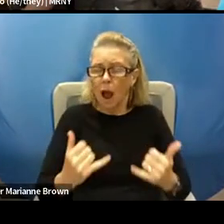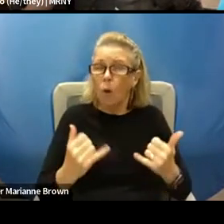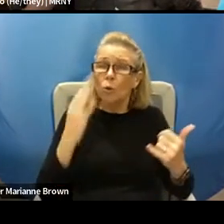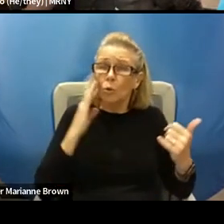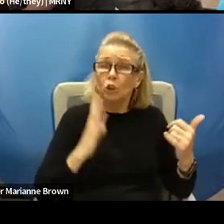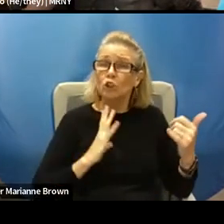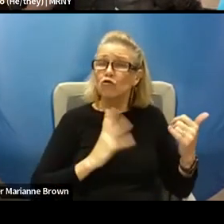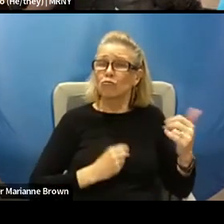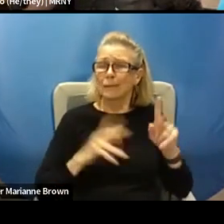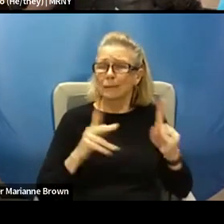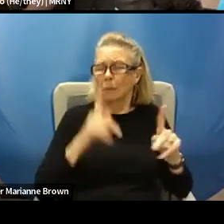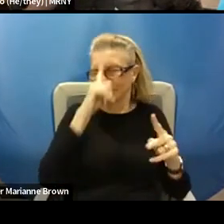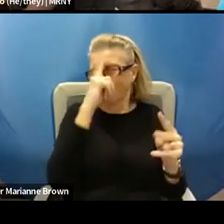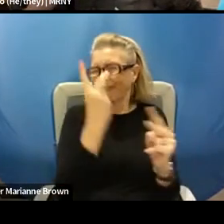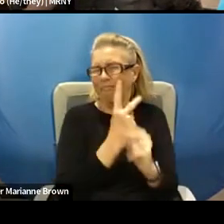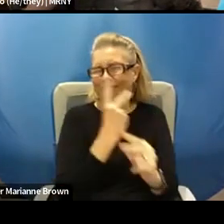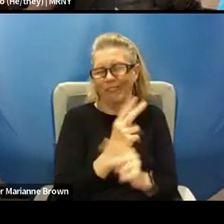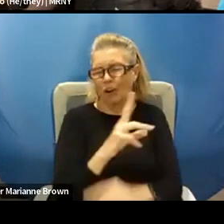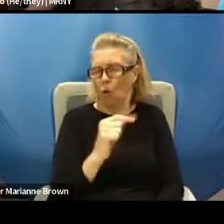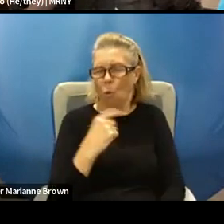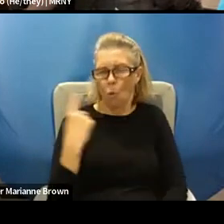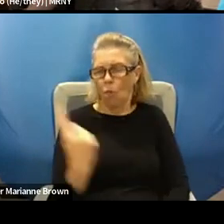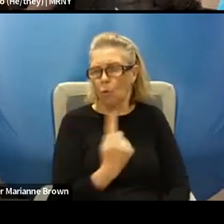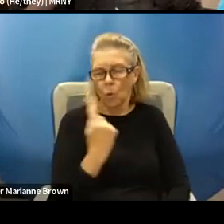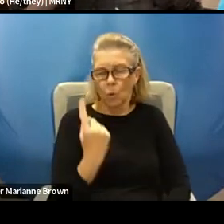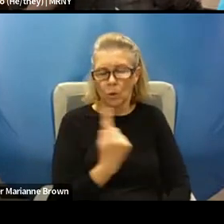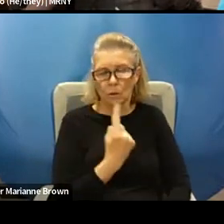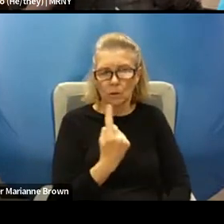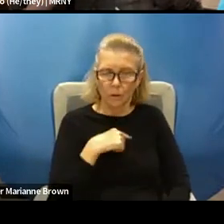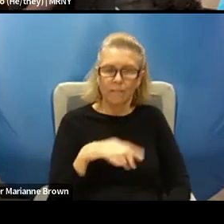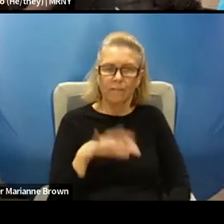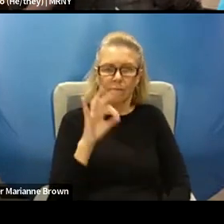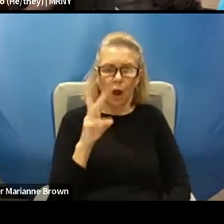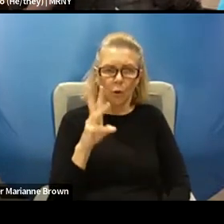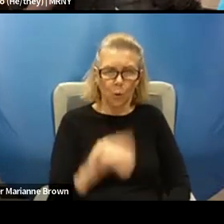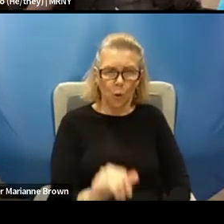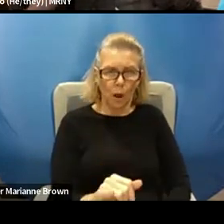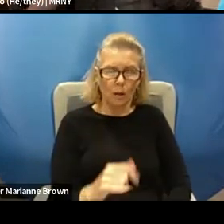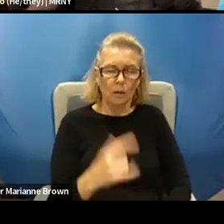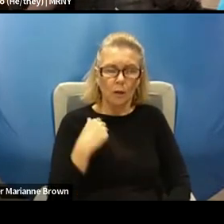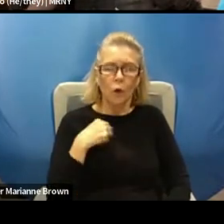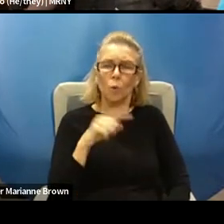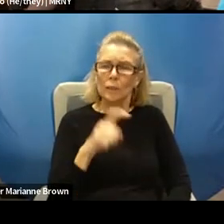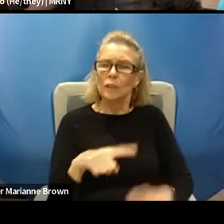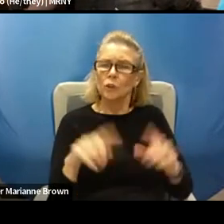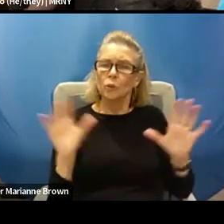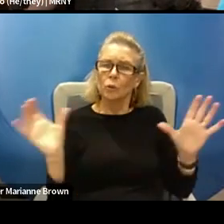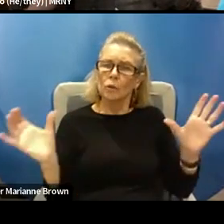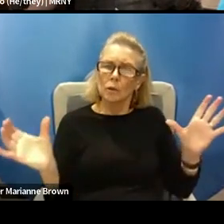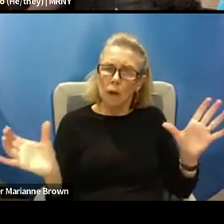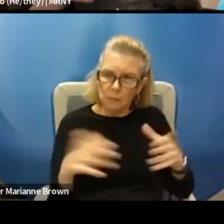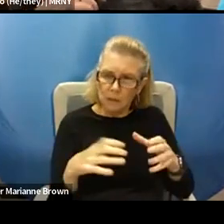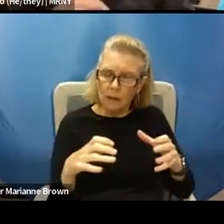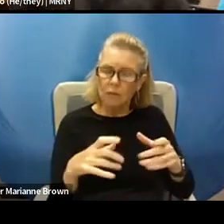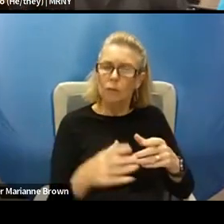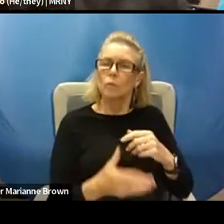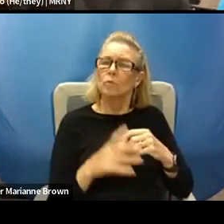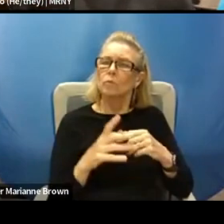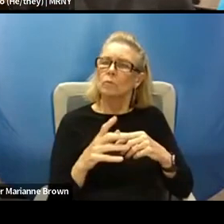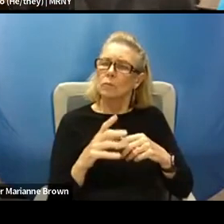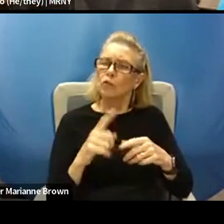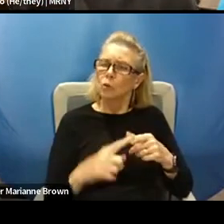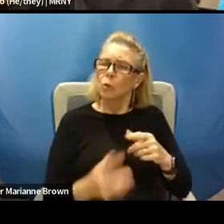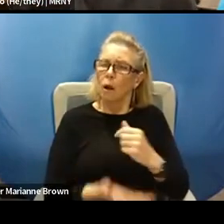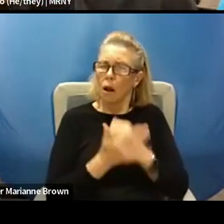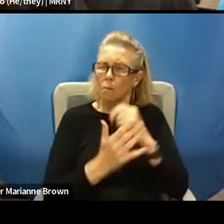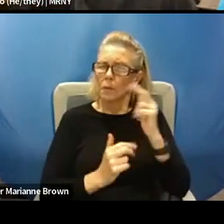way. So we need to come together, and that's part of what we do to help build that community. And when other